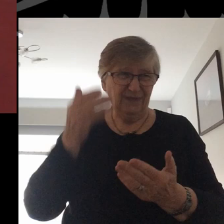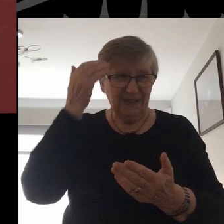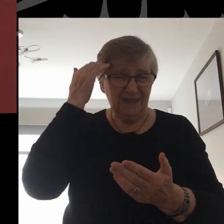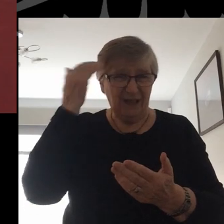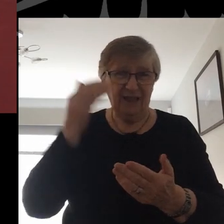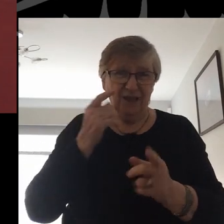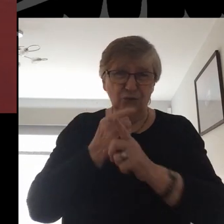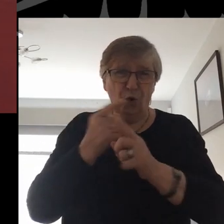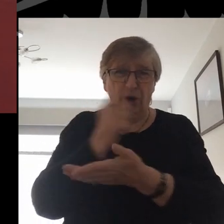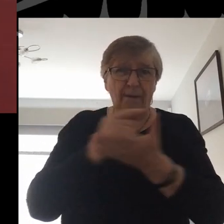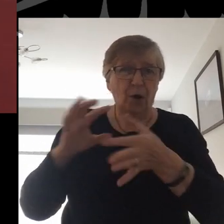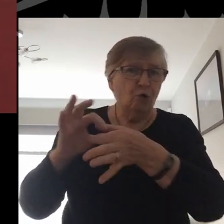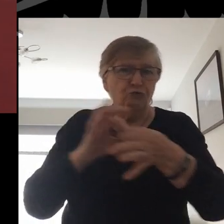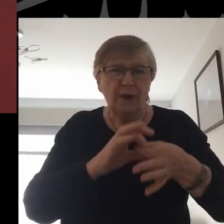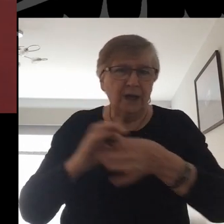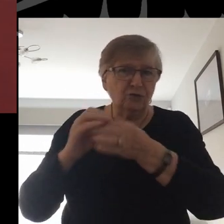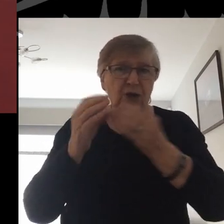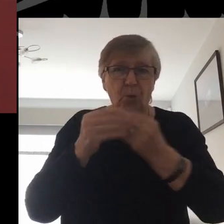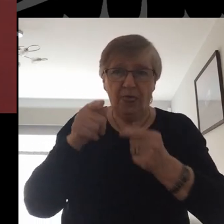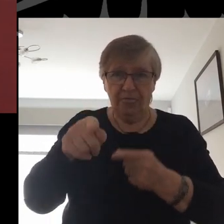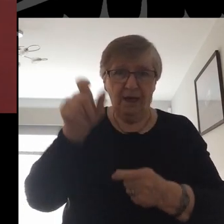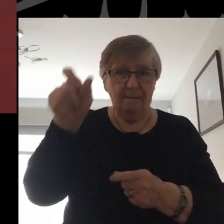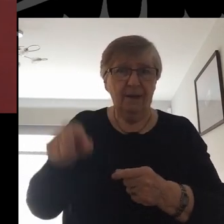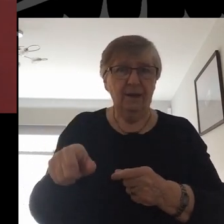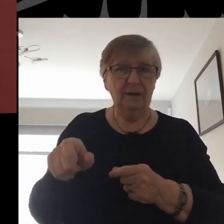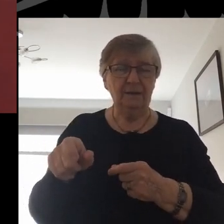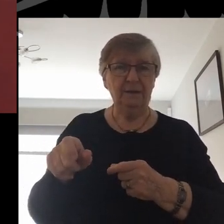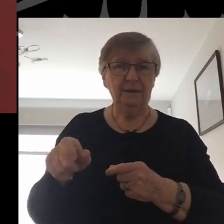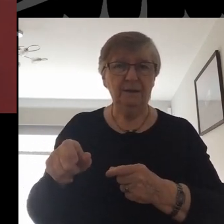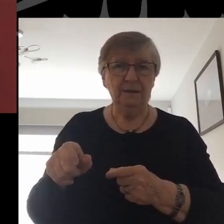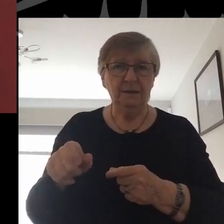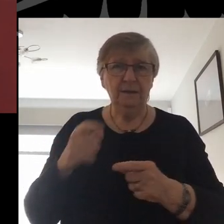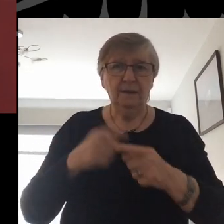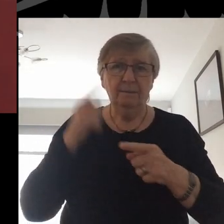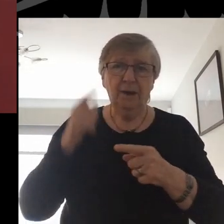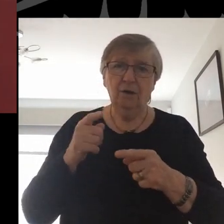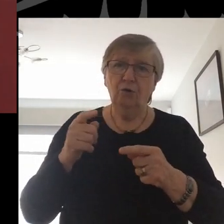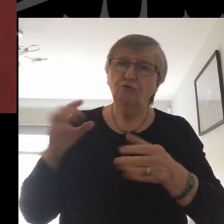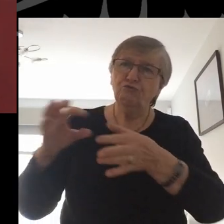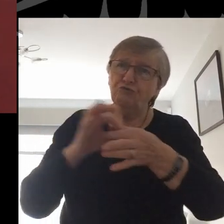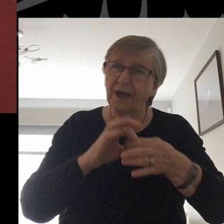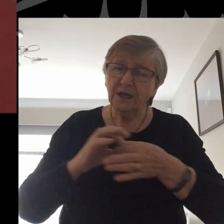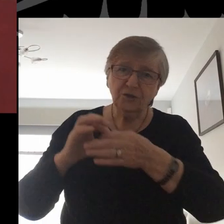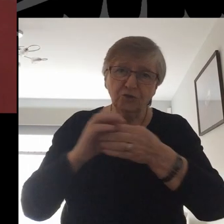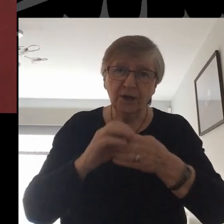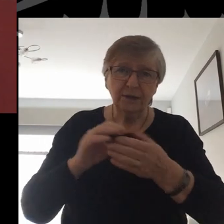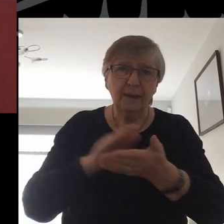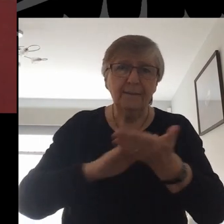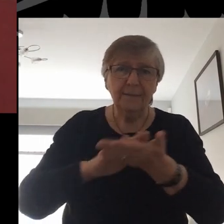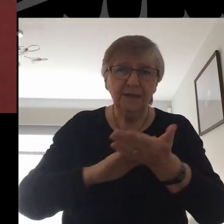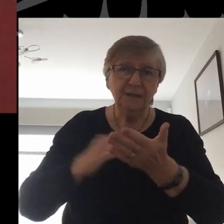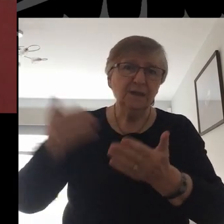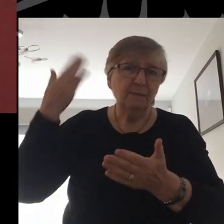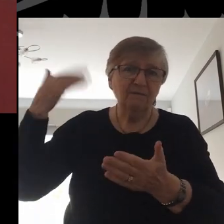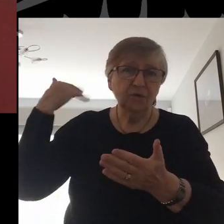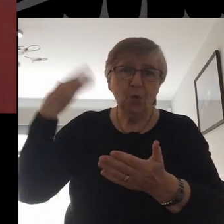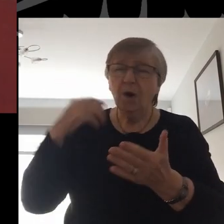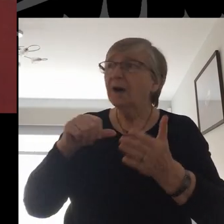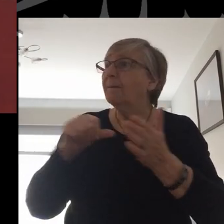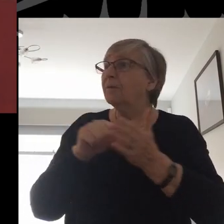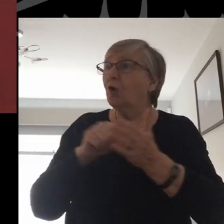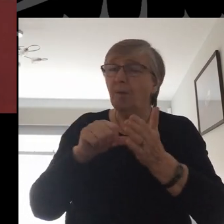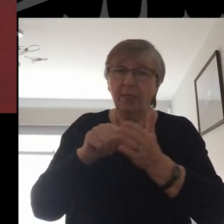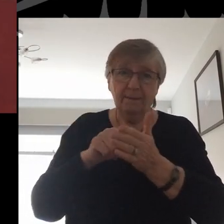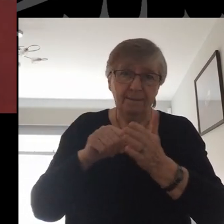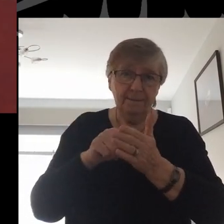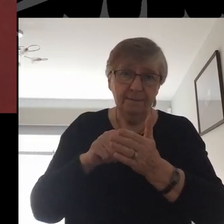reconciliation. We might talk about the importance of getting to know someone, but reconciliation is where there has been a problem, where there has been a